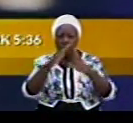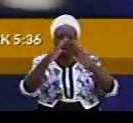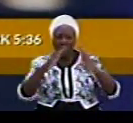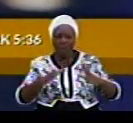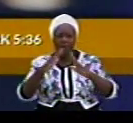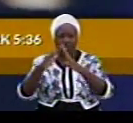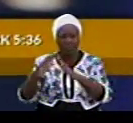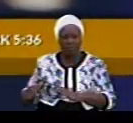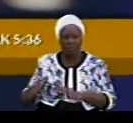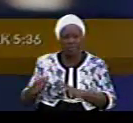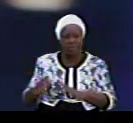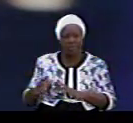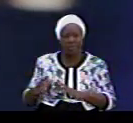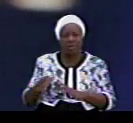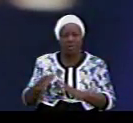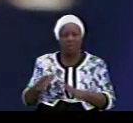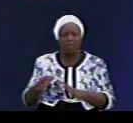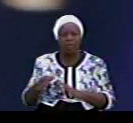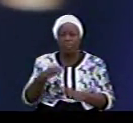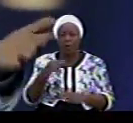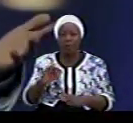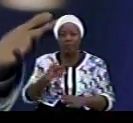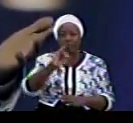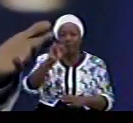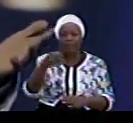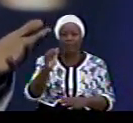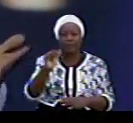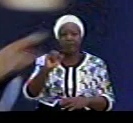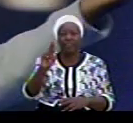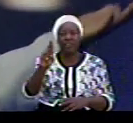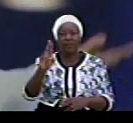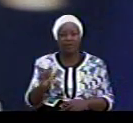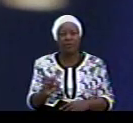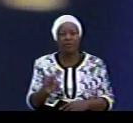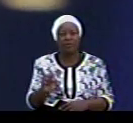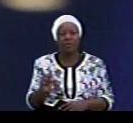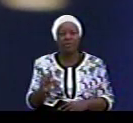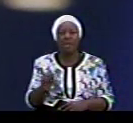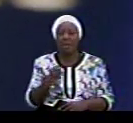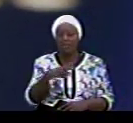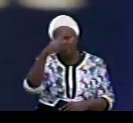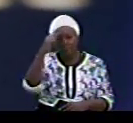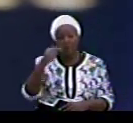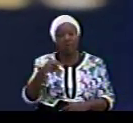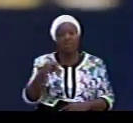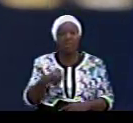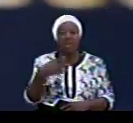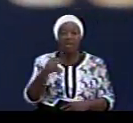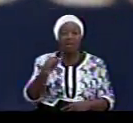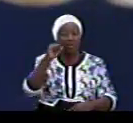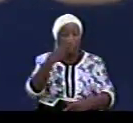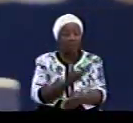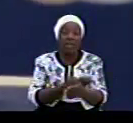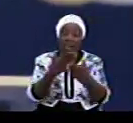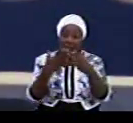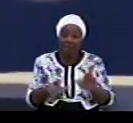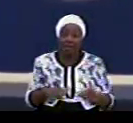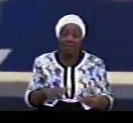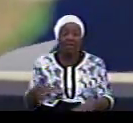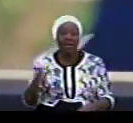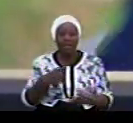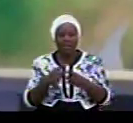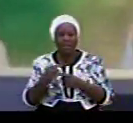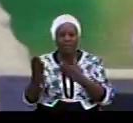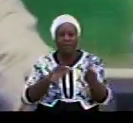of Jairus because Jairus' daughter died already. And they brought the